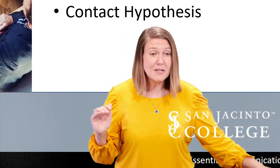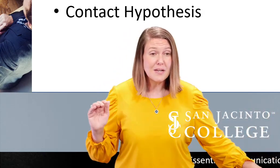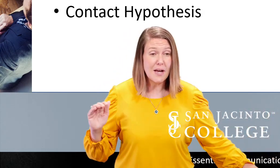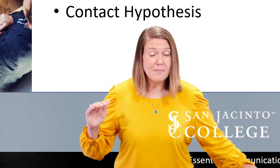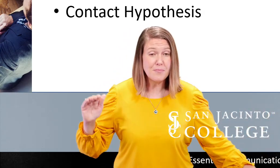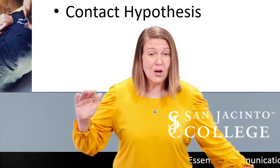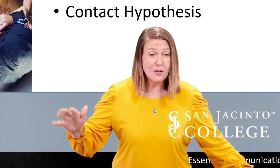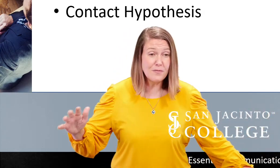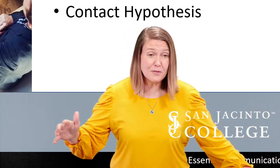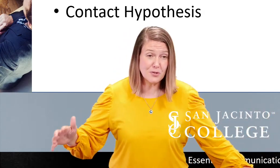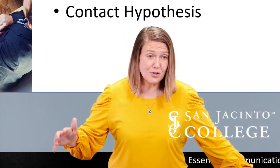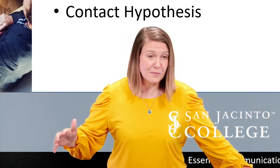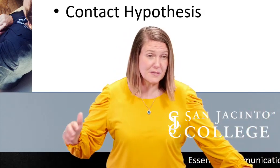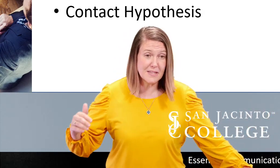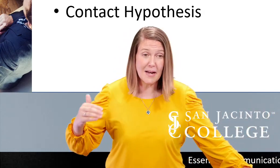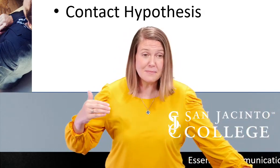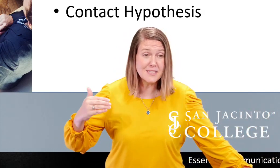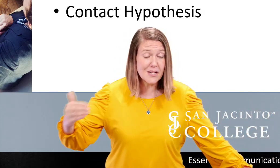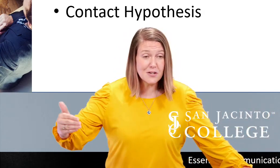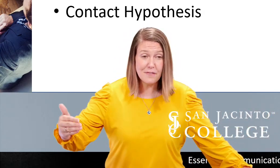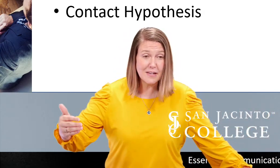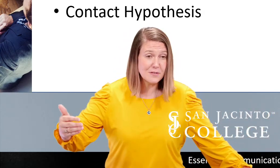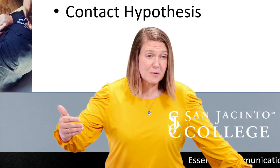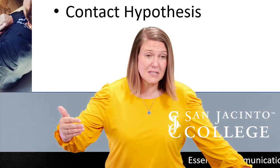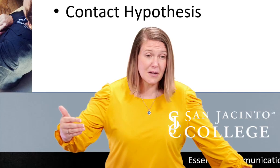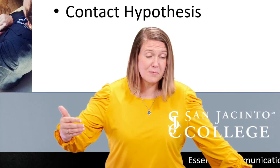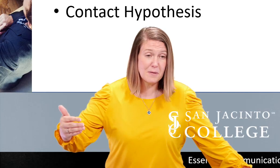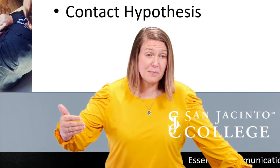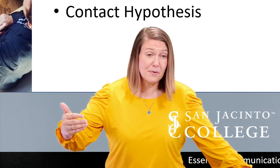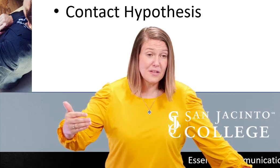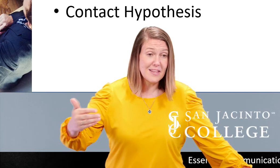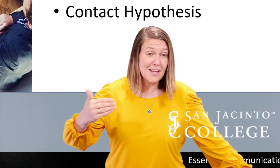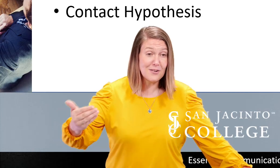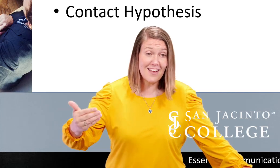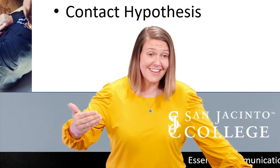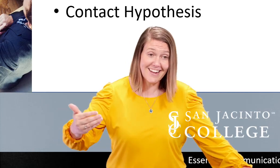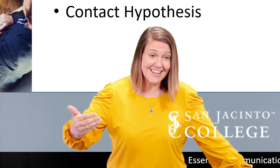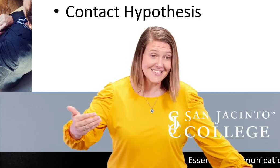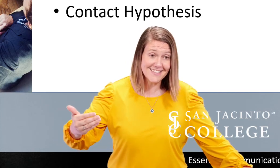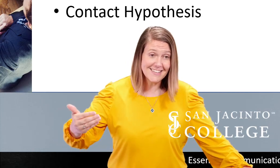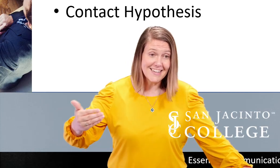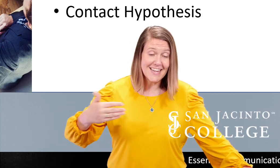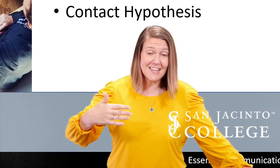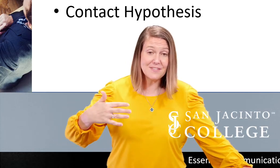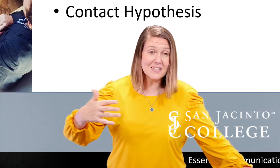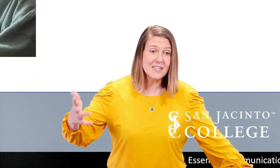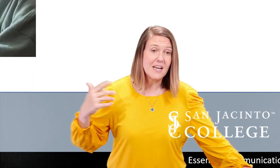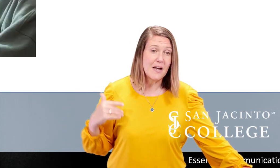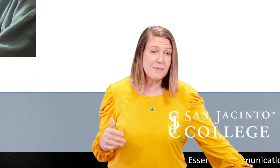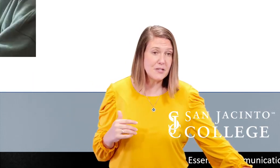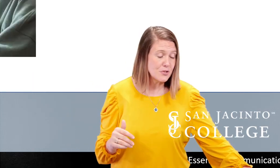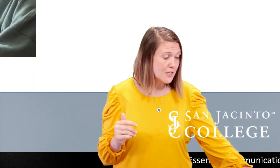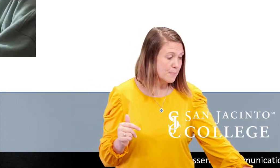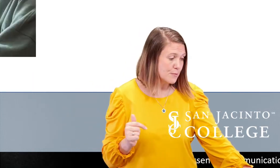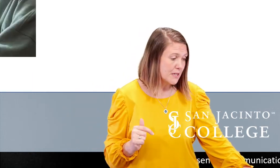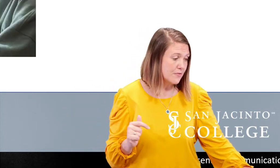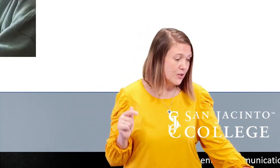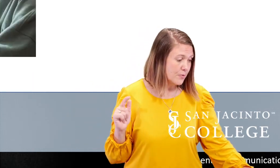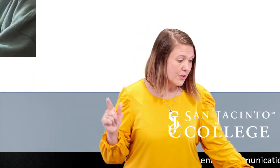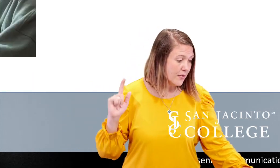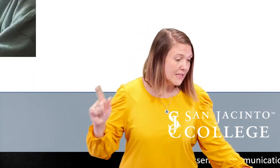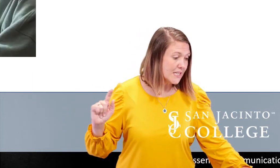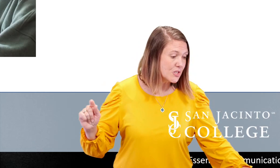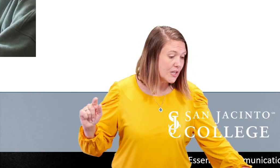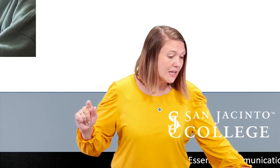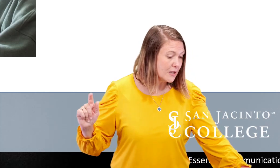those groups. I'm such a fan of spending time with people that are not like us. It gives us interesting perspective on the